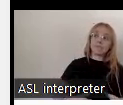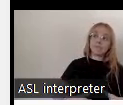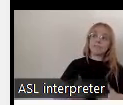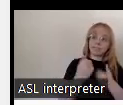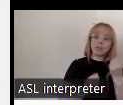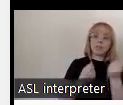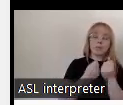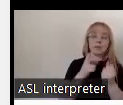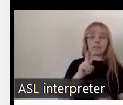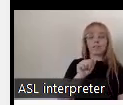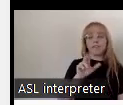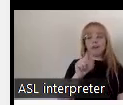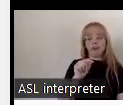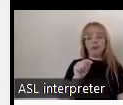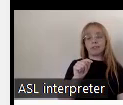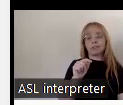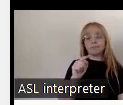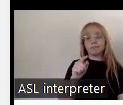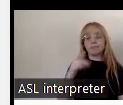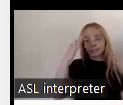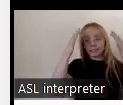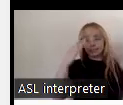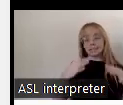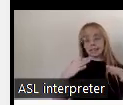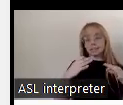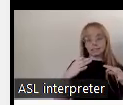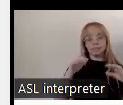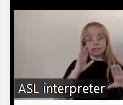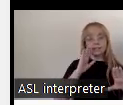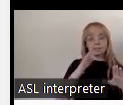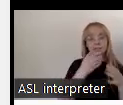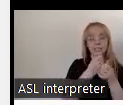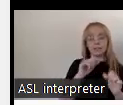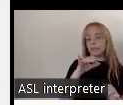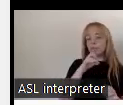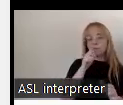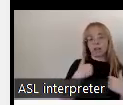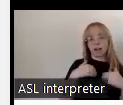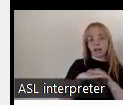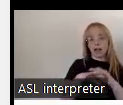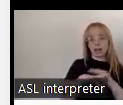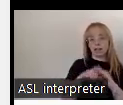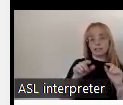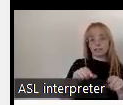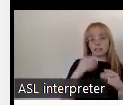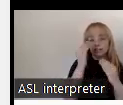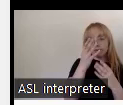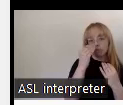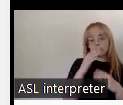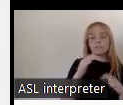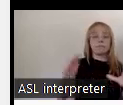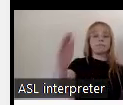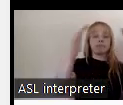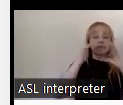vault and the associated websites, that we can do that. Then there is this